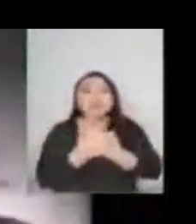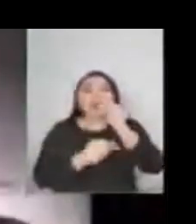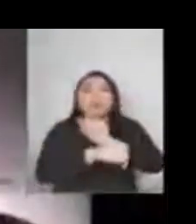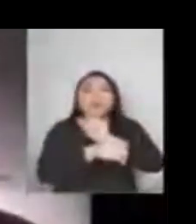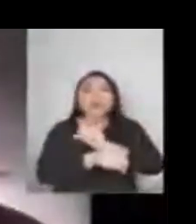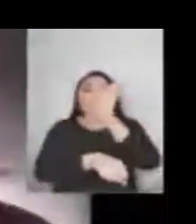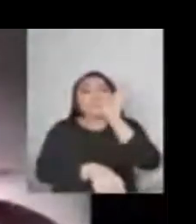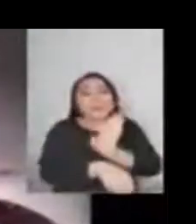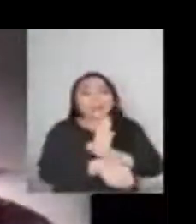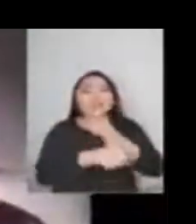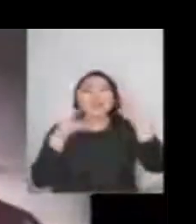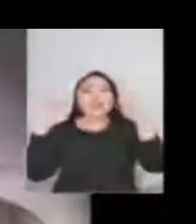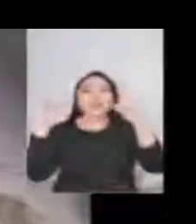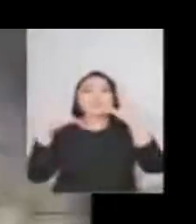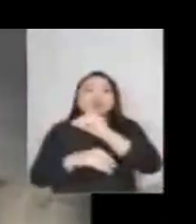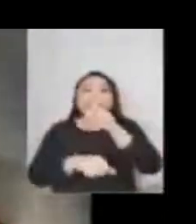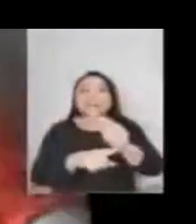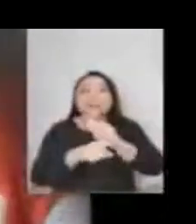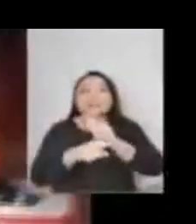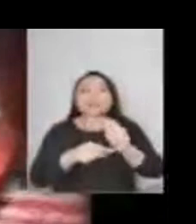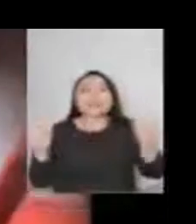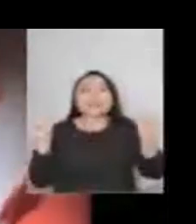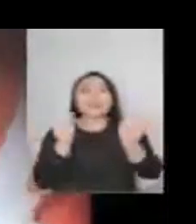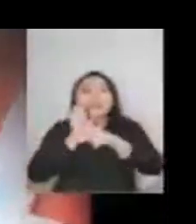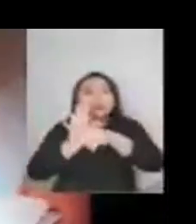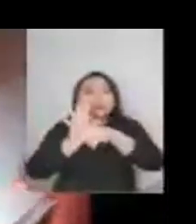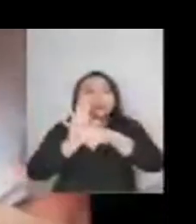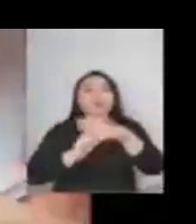to investigate and act on complaints of violations of the law.